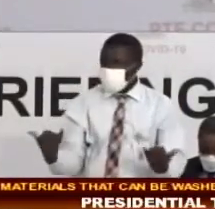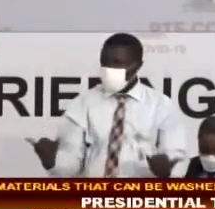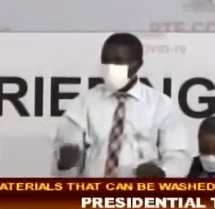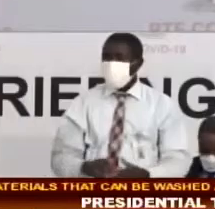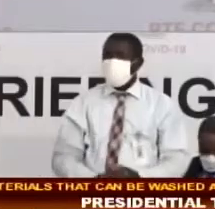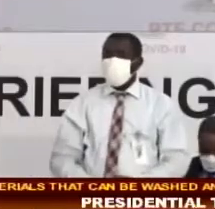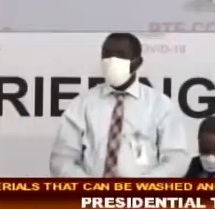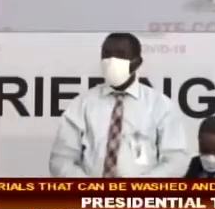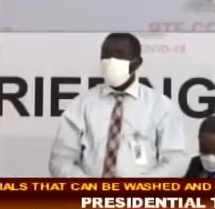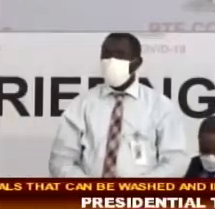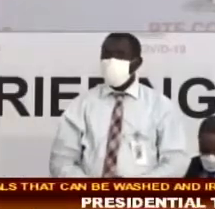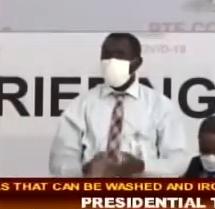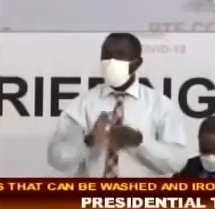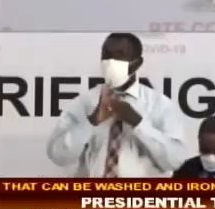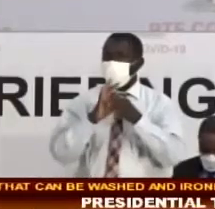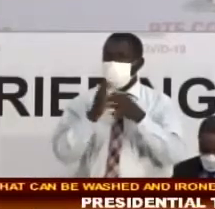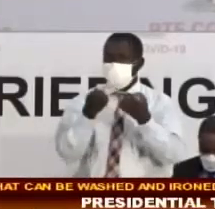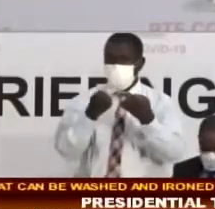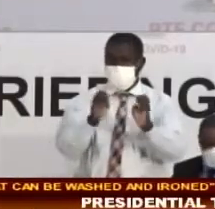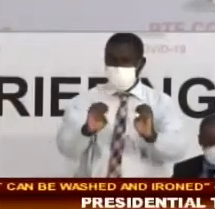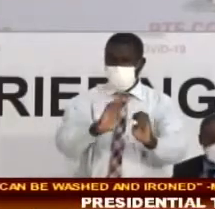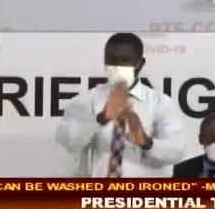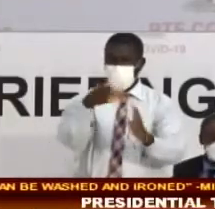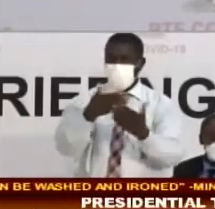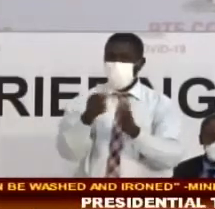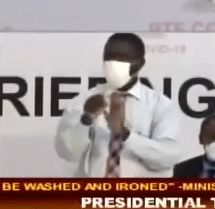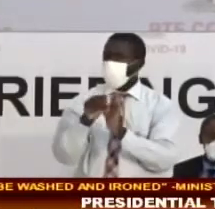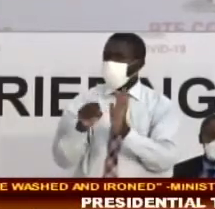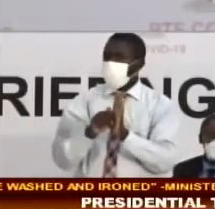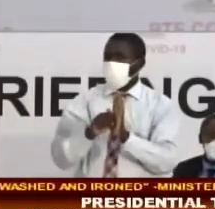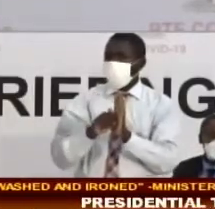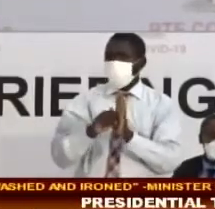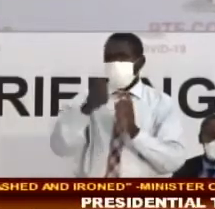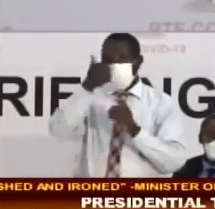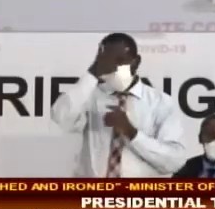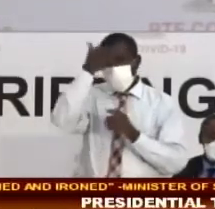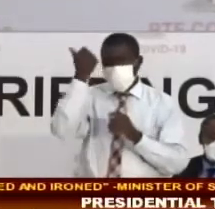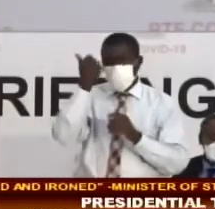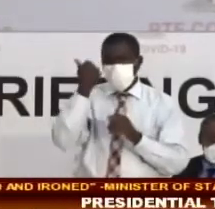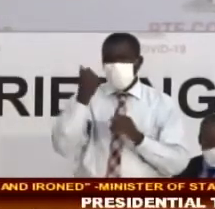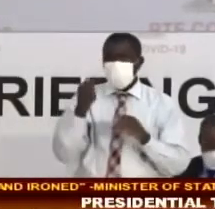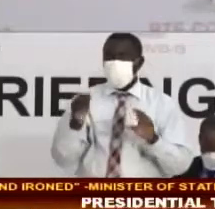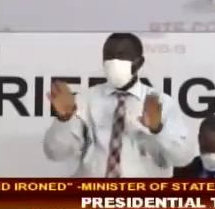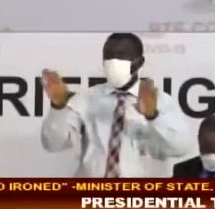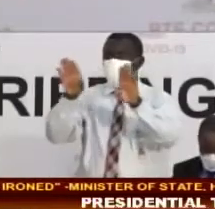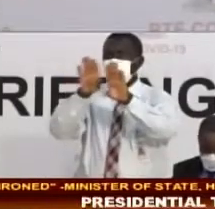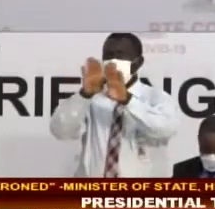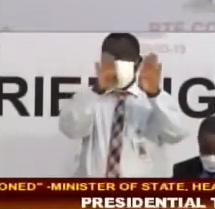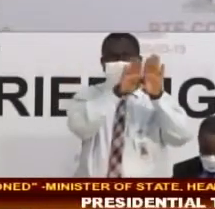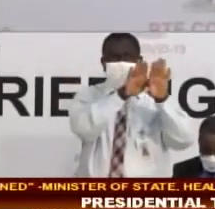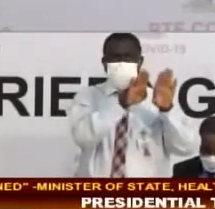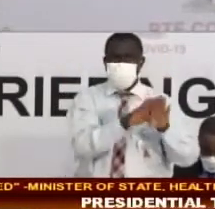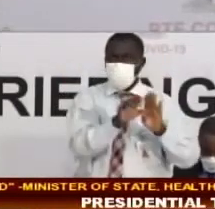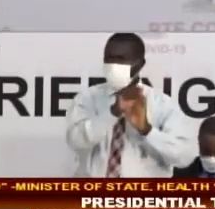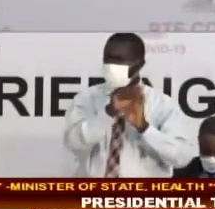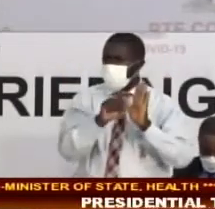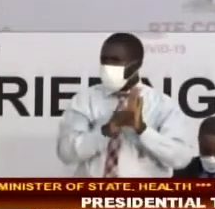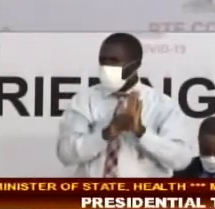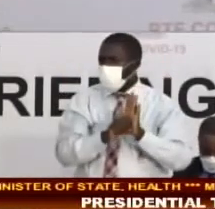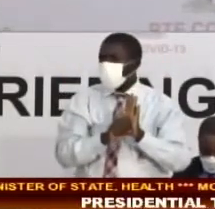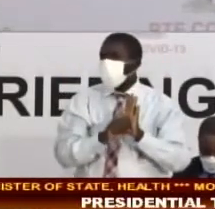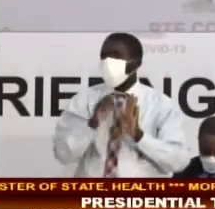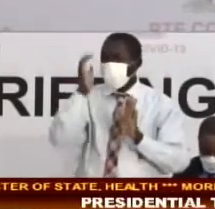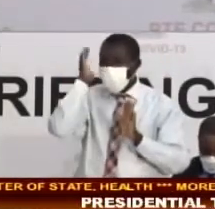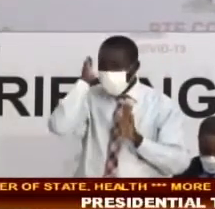be a coordinated effort along all the states, because the lockdown in various parts will definitely